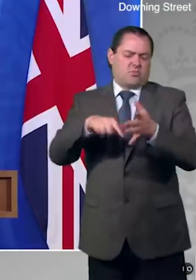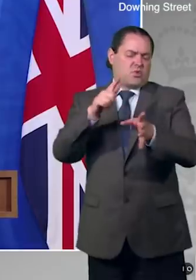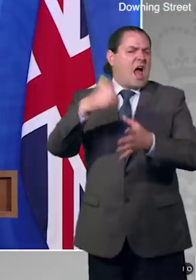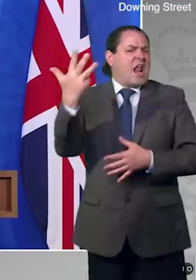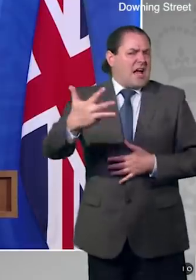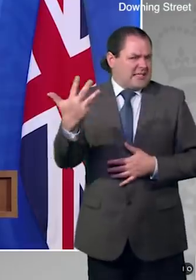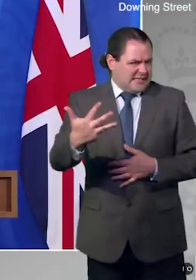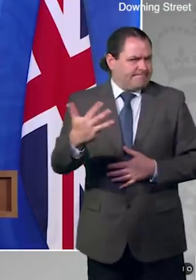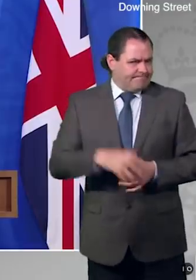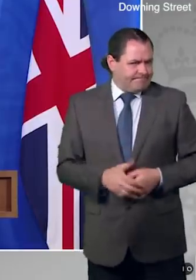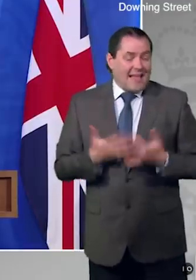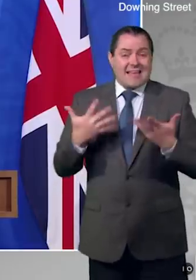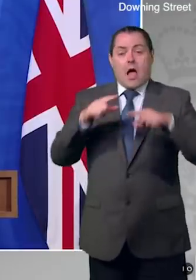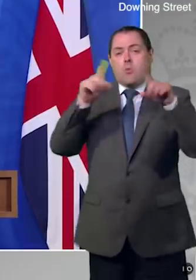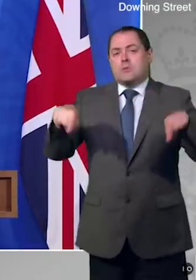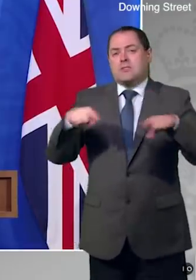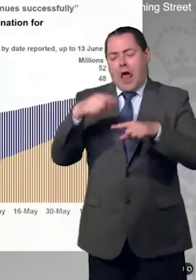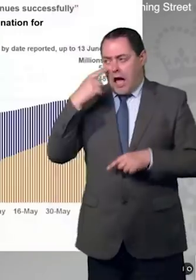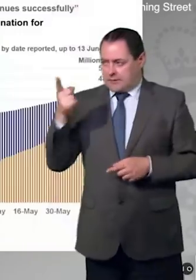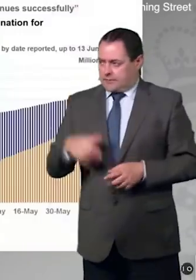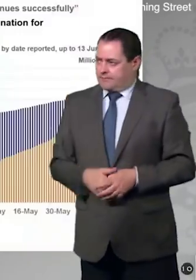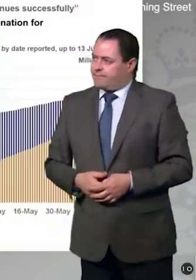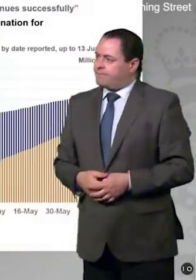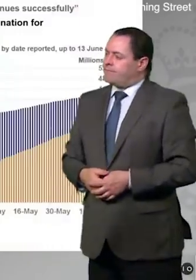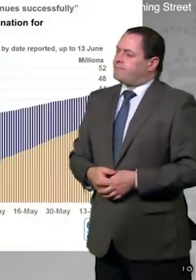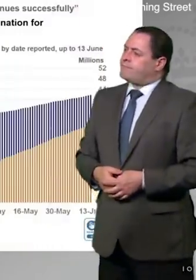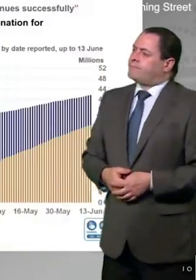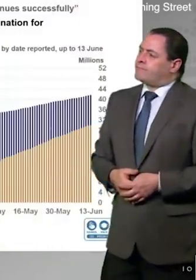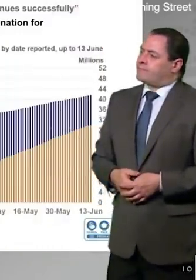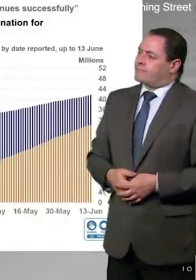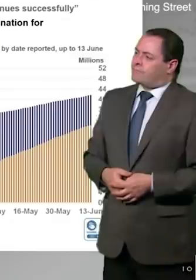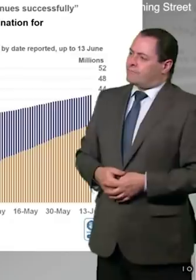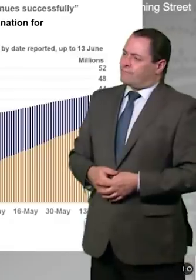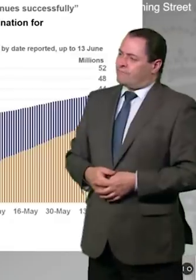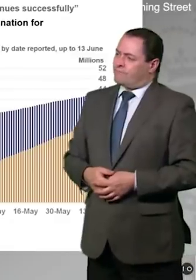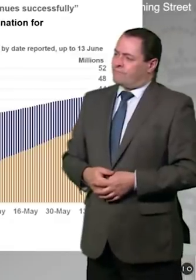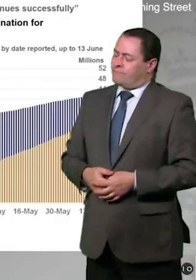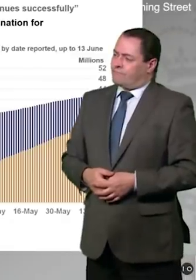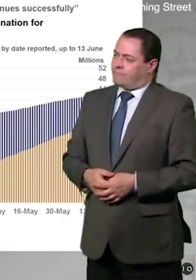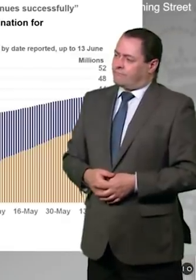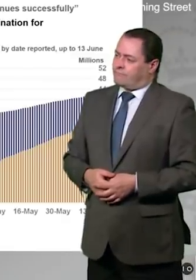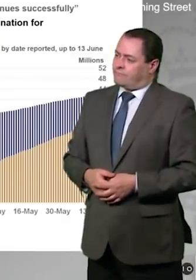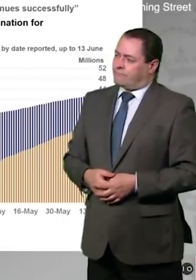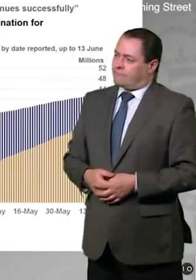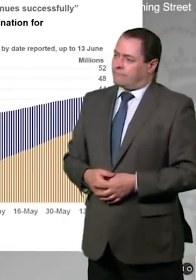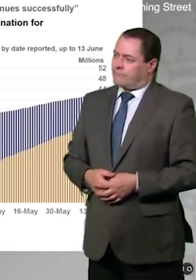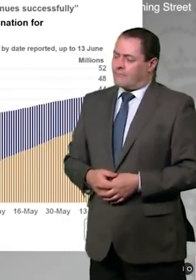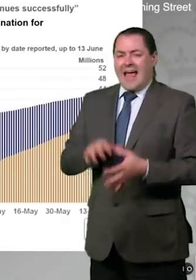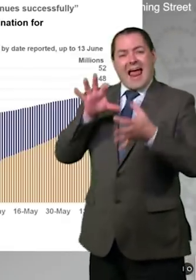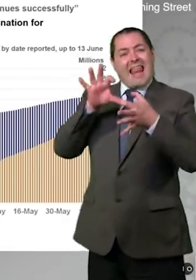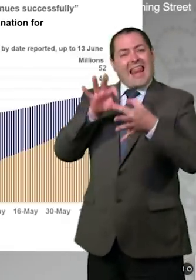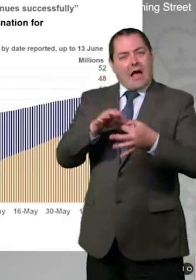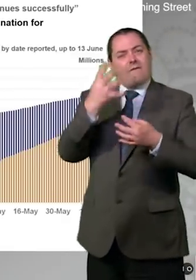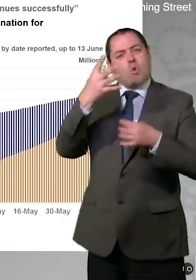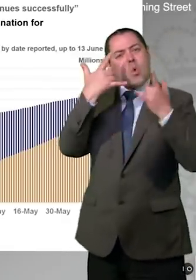Thank you, Prime Minister. First slide, please. So the slides are arranged around the 4 tests which Minister set